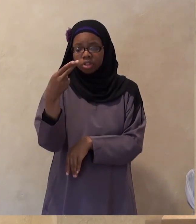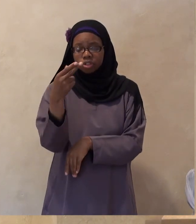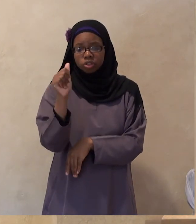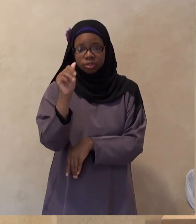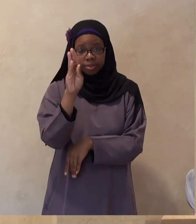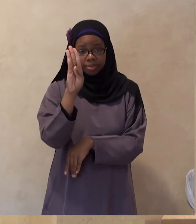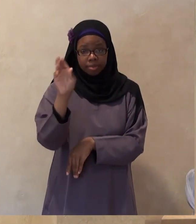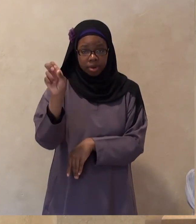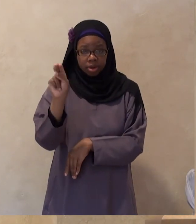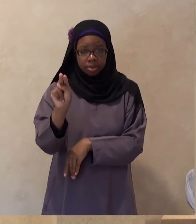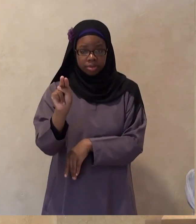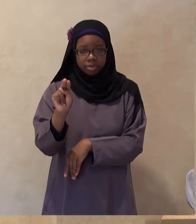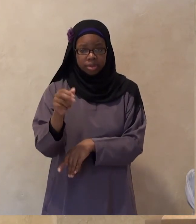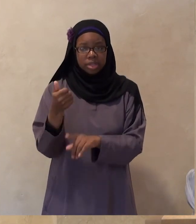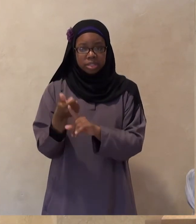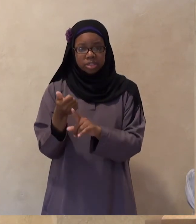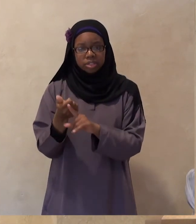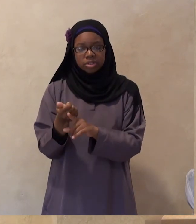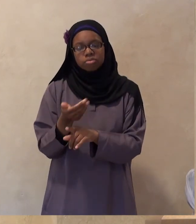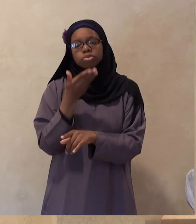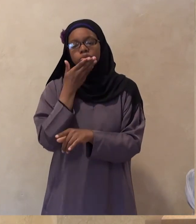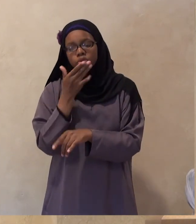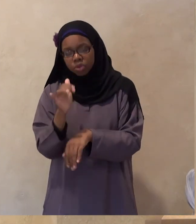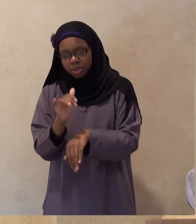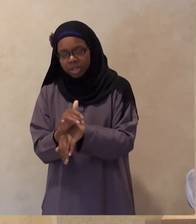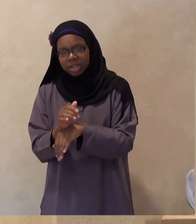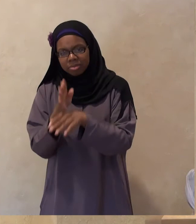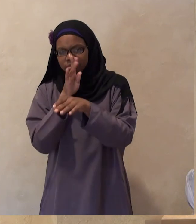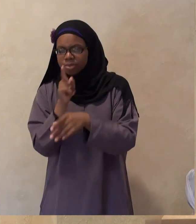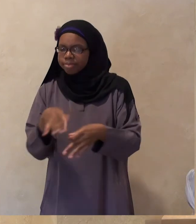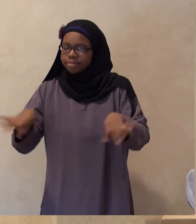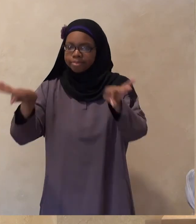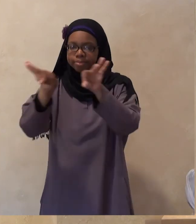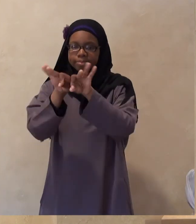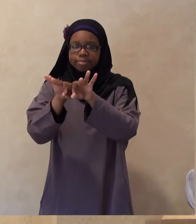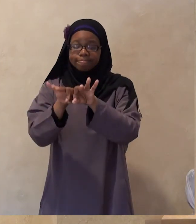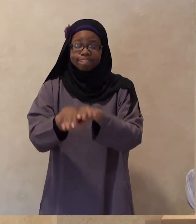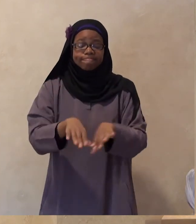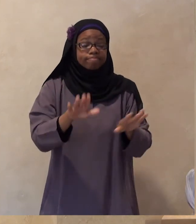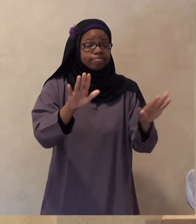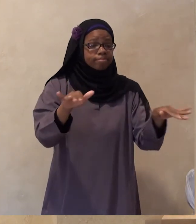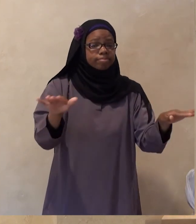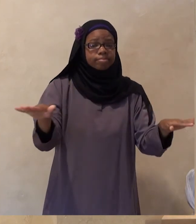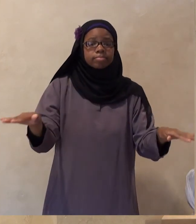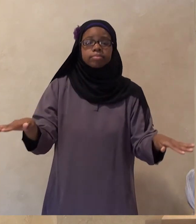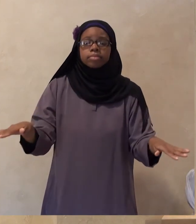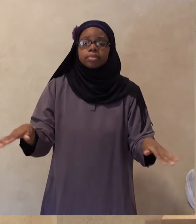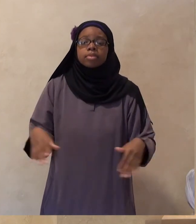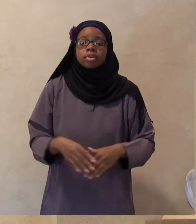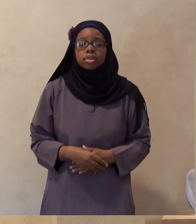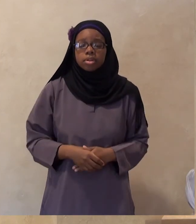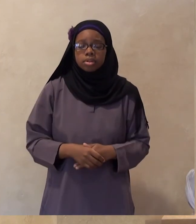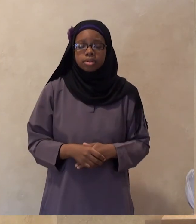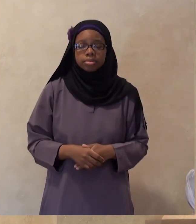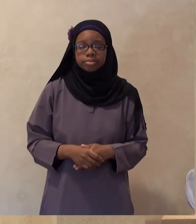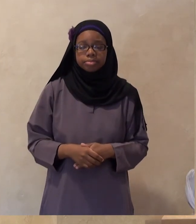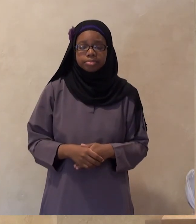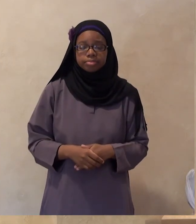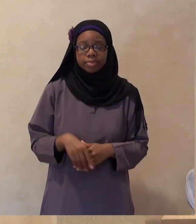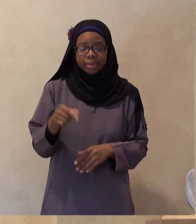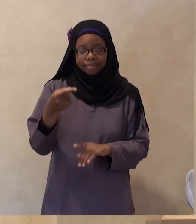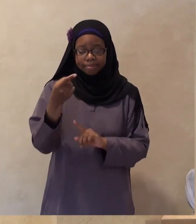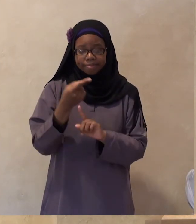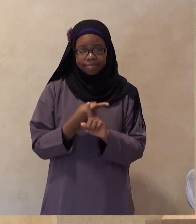Shaban is a night of virtue and significance. My dear brothers and sisters, the month of